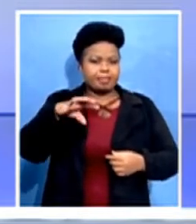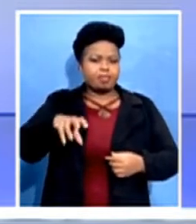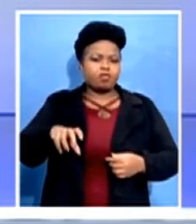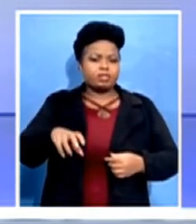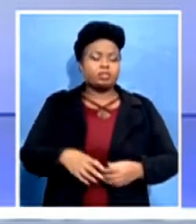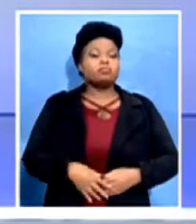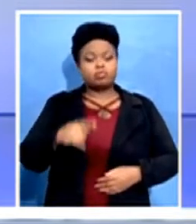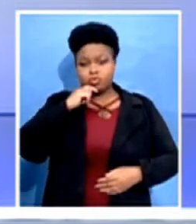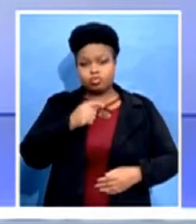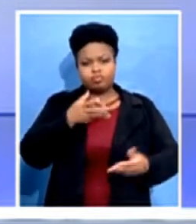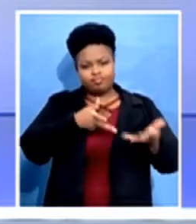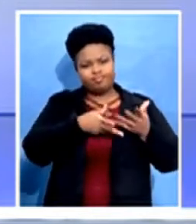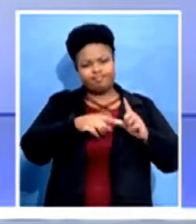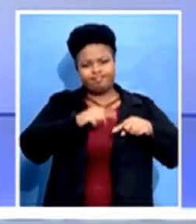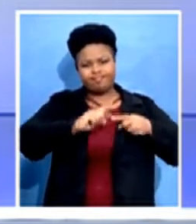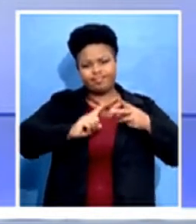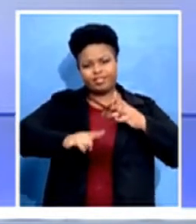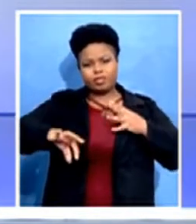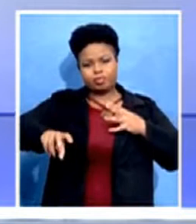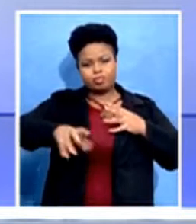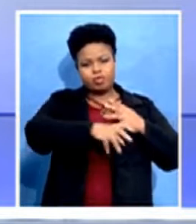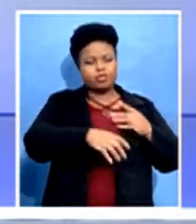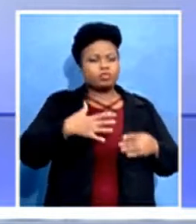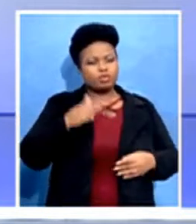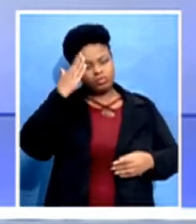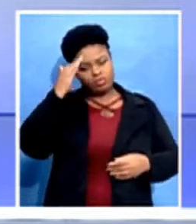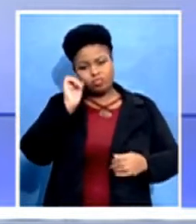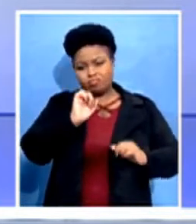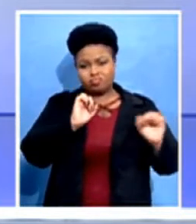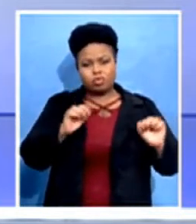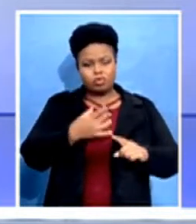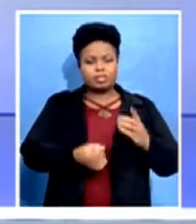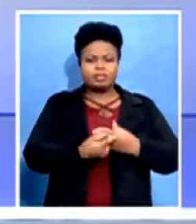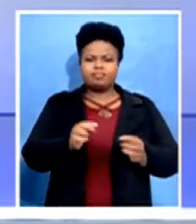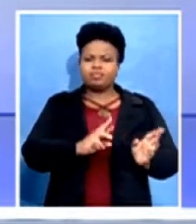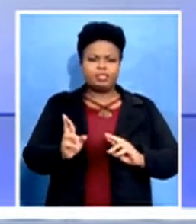provinces about their state of readiness in terms of the rollout of the vaccine.